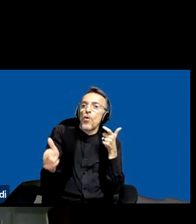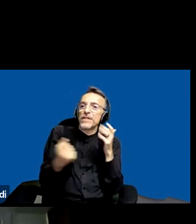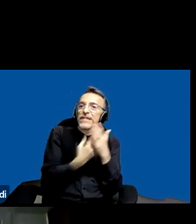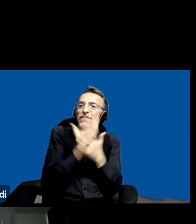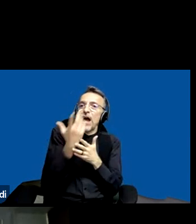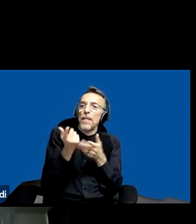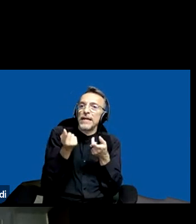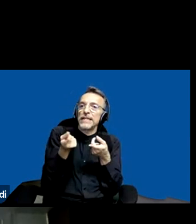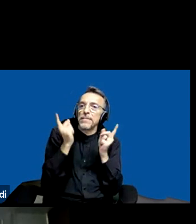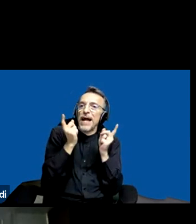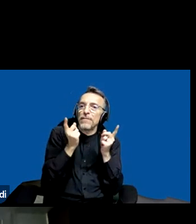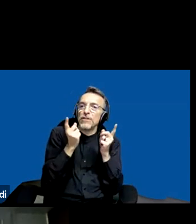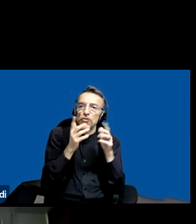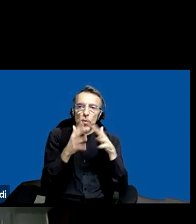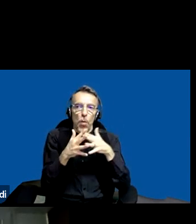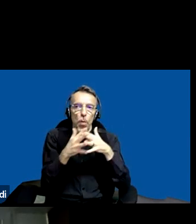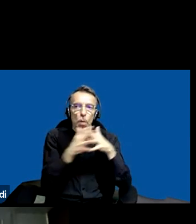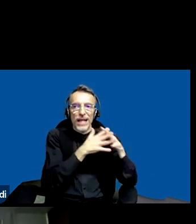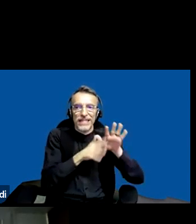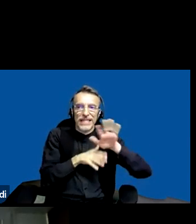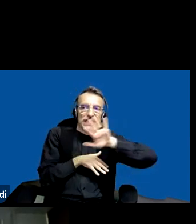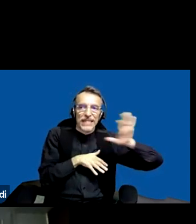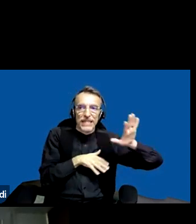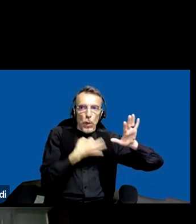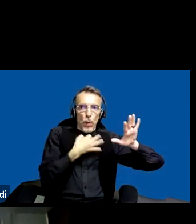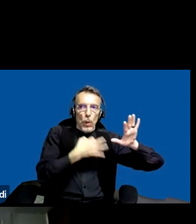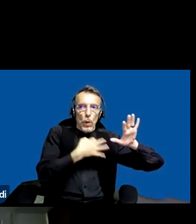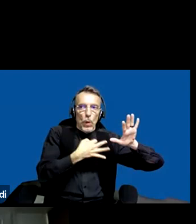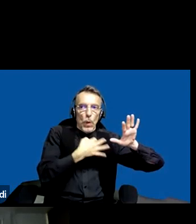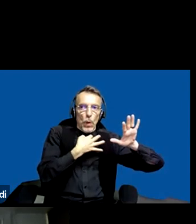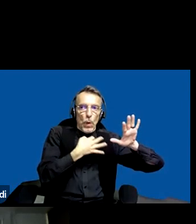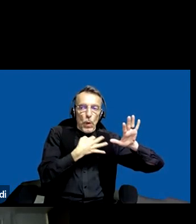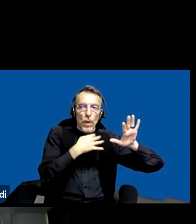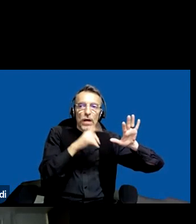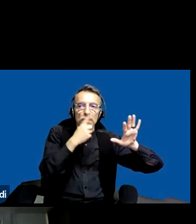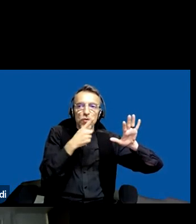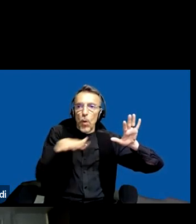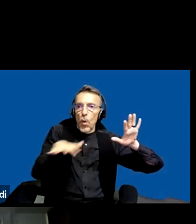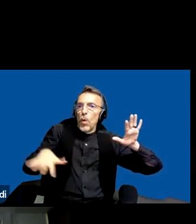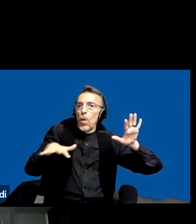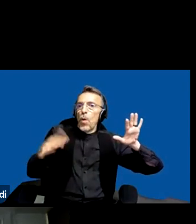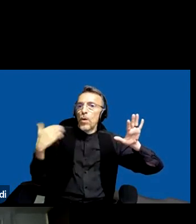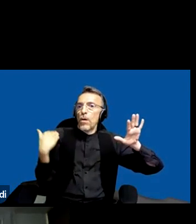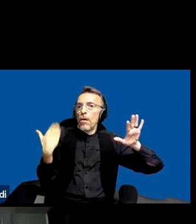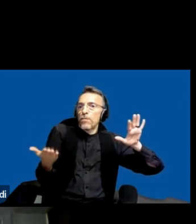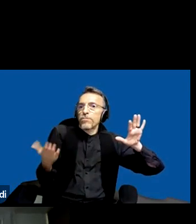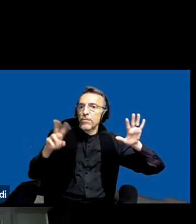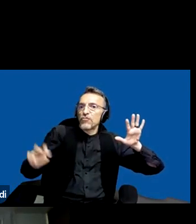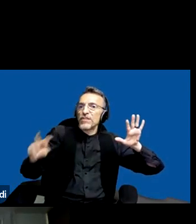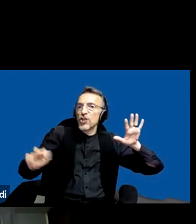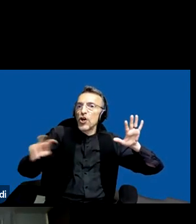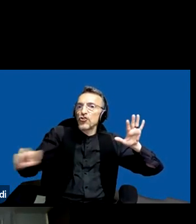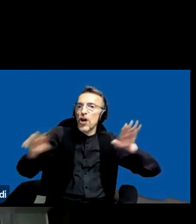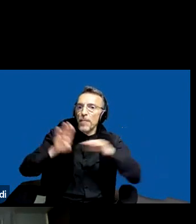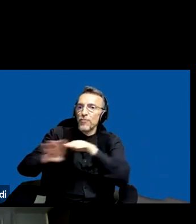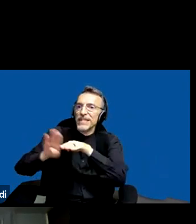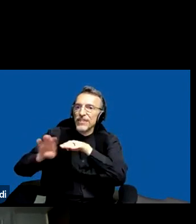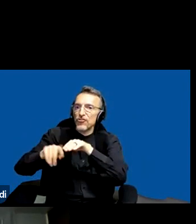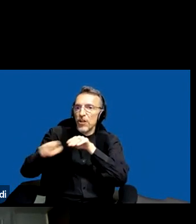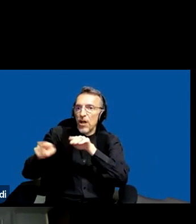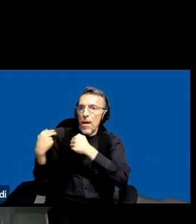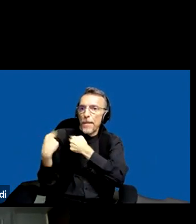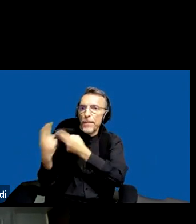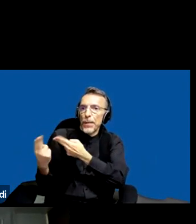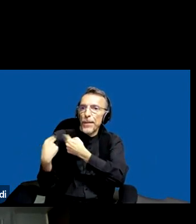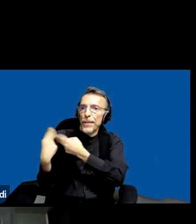they said Western researchers were at risk, therefore we'll get local researchers or local practitioners. And then suddenly